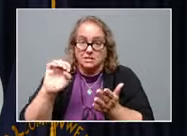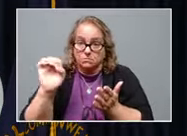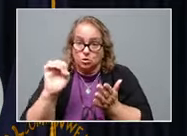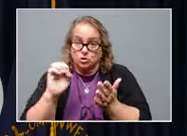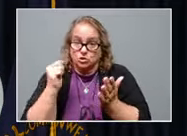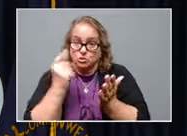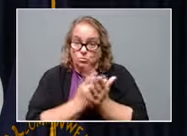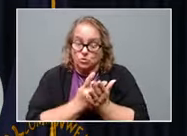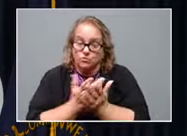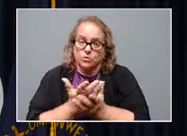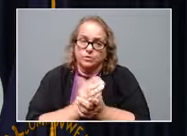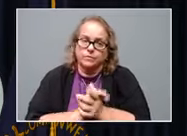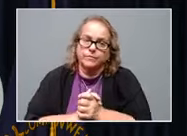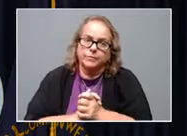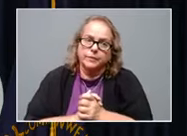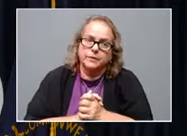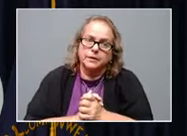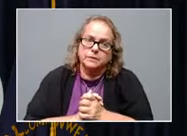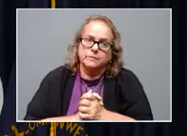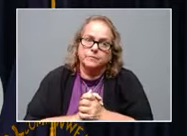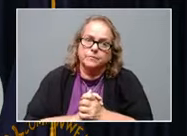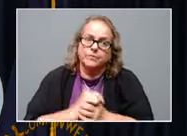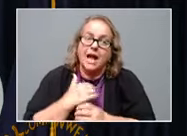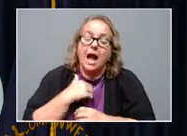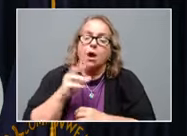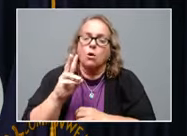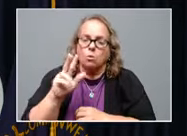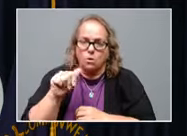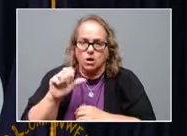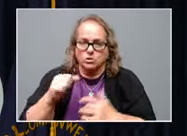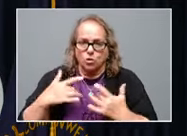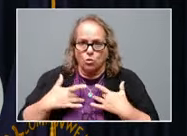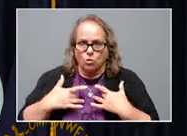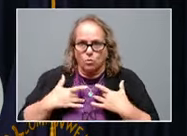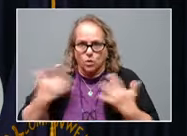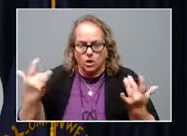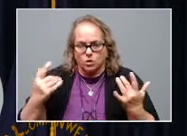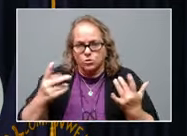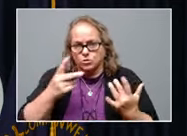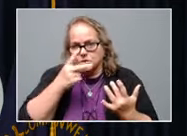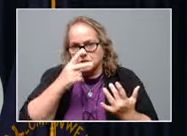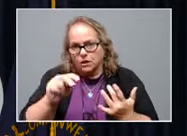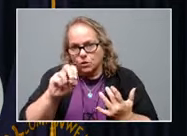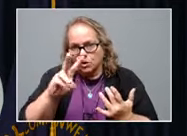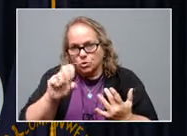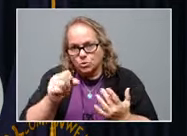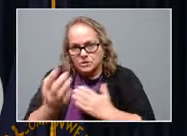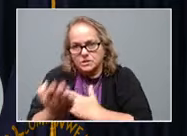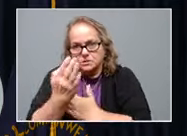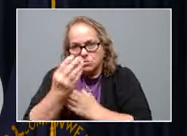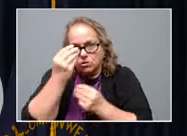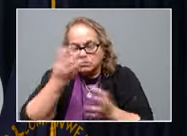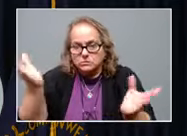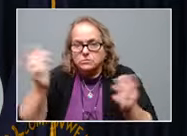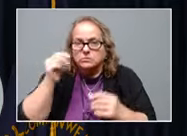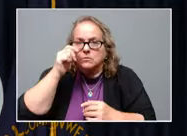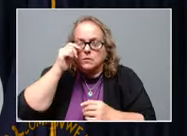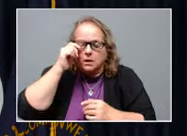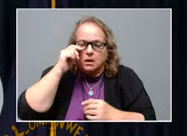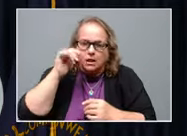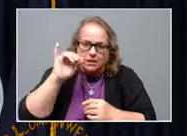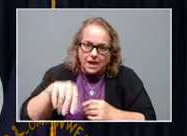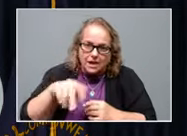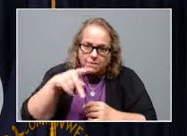you. I was thrilled to see the breaking news this morning about